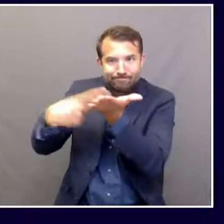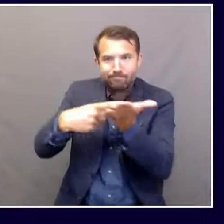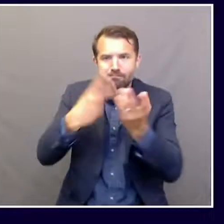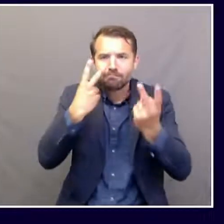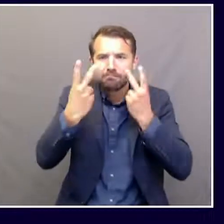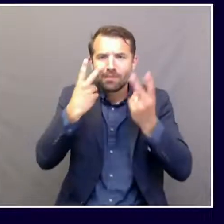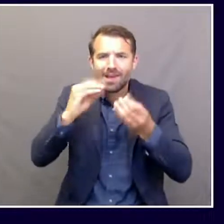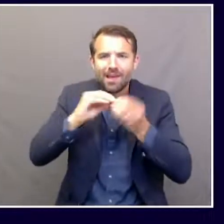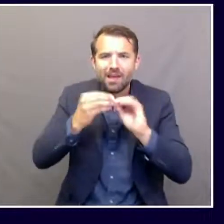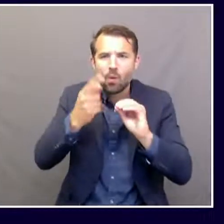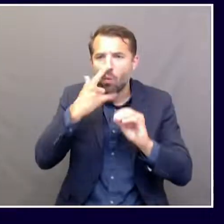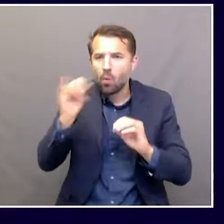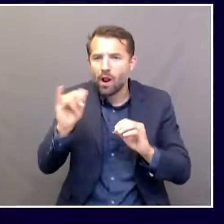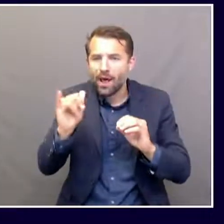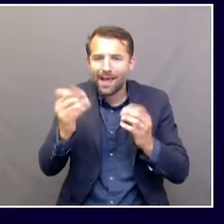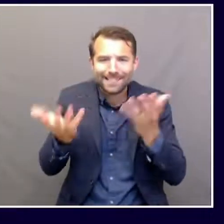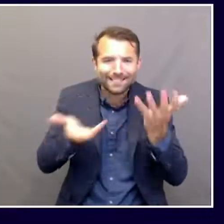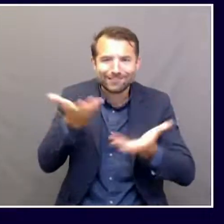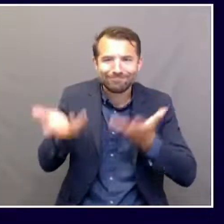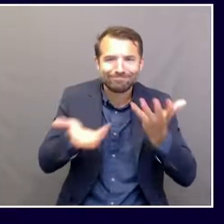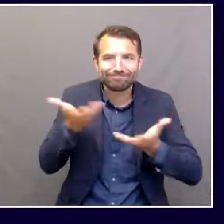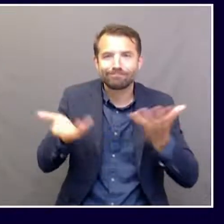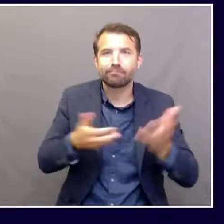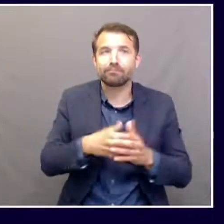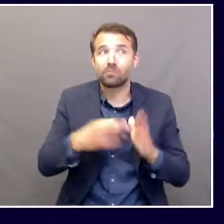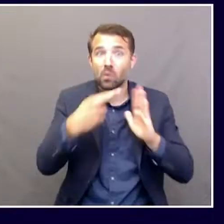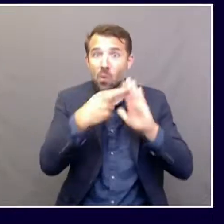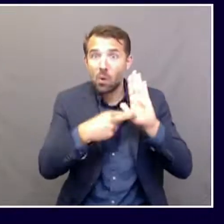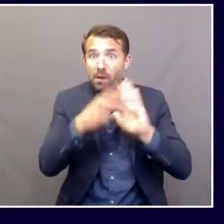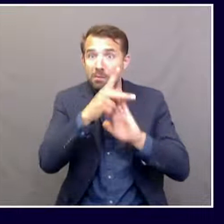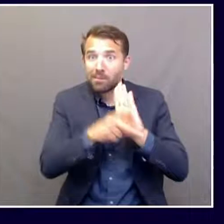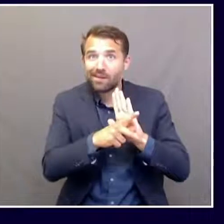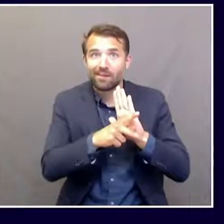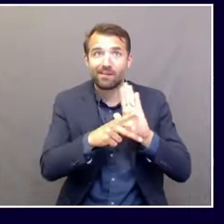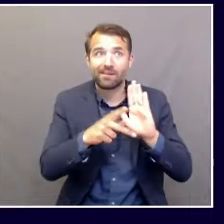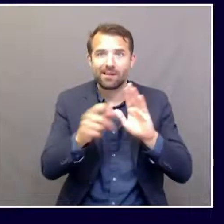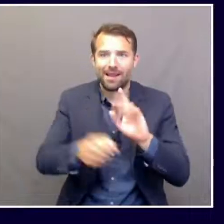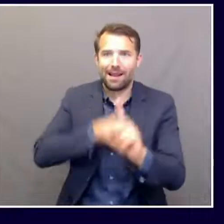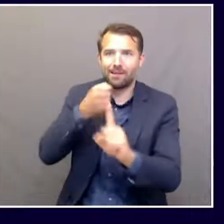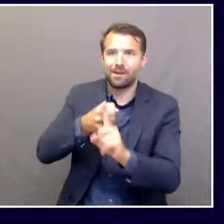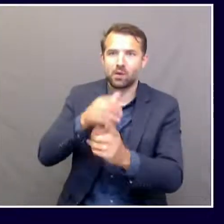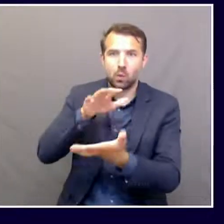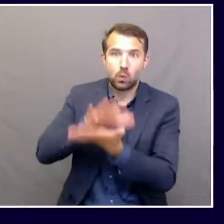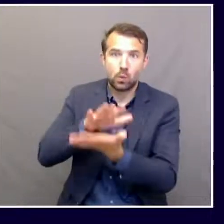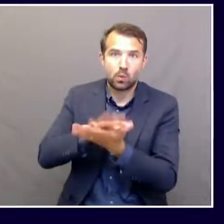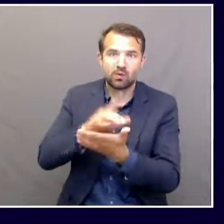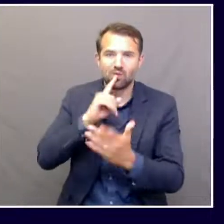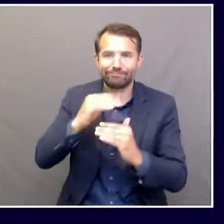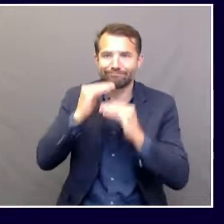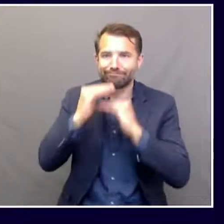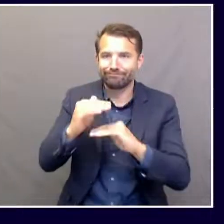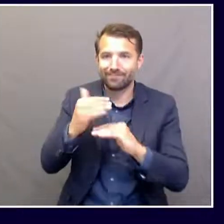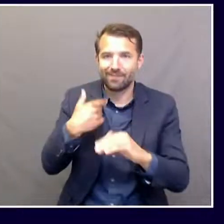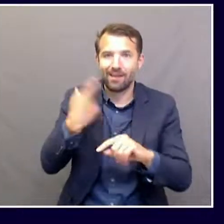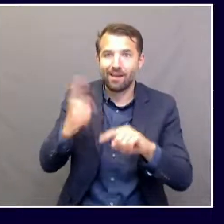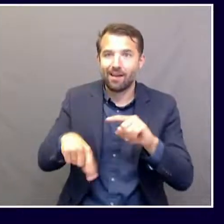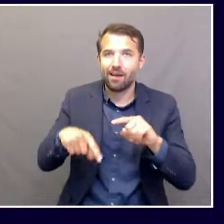of people in classrooms or in schools, and we believe that we're addressing that today.